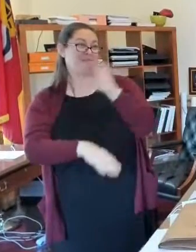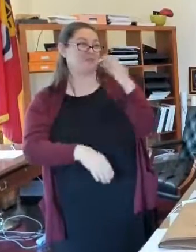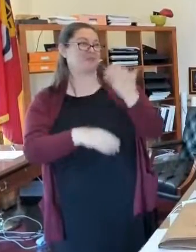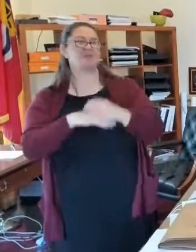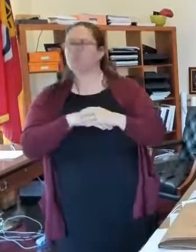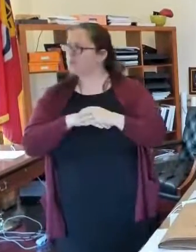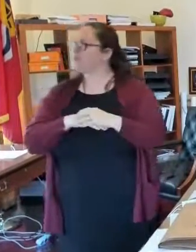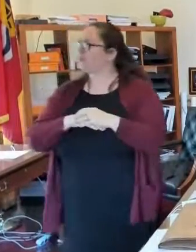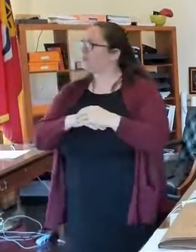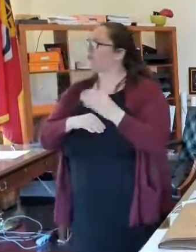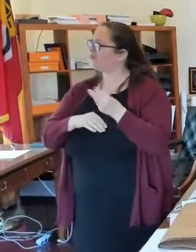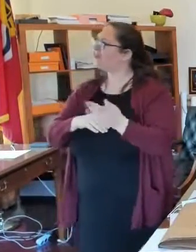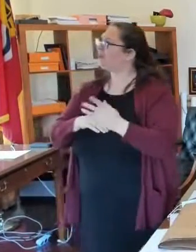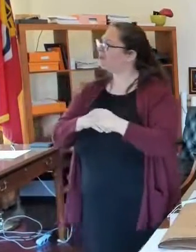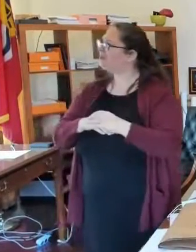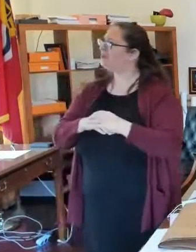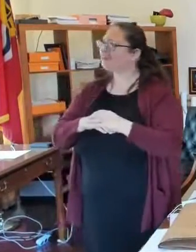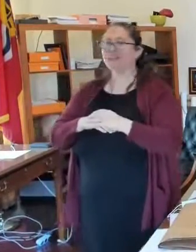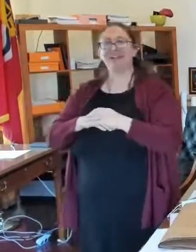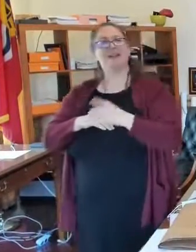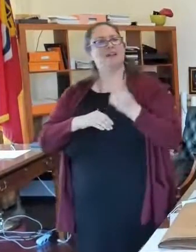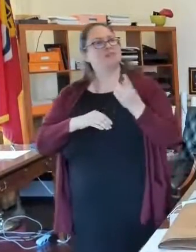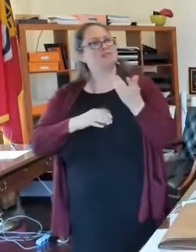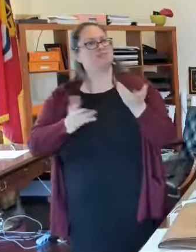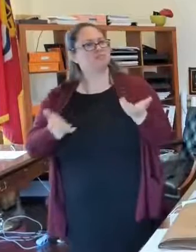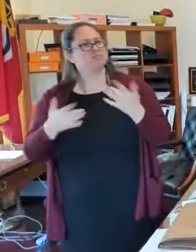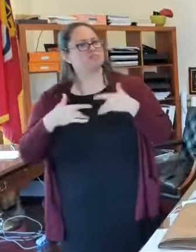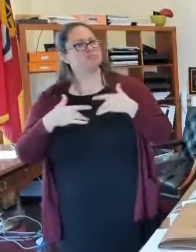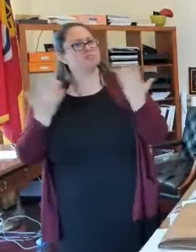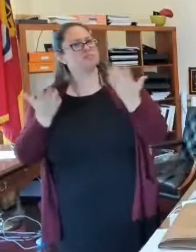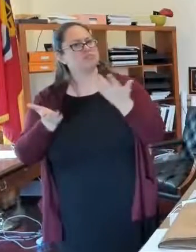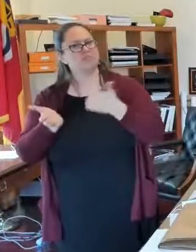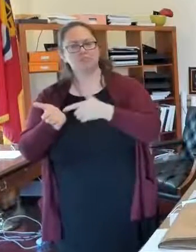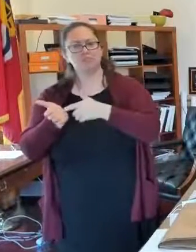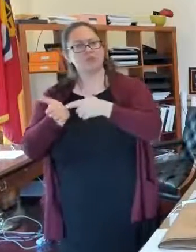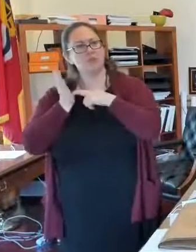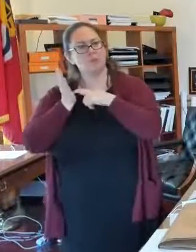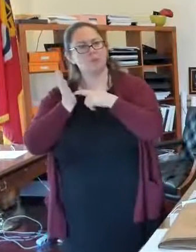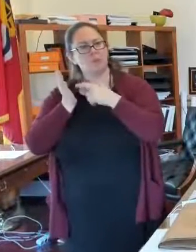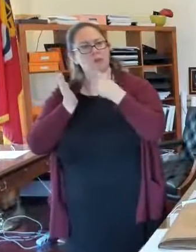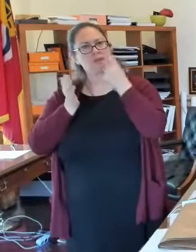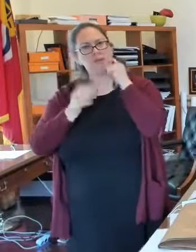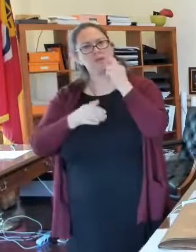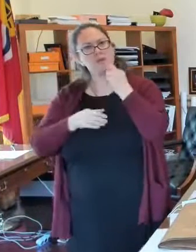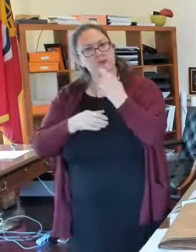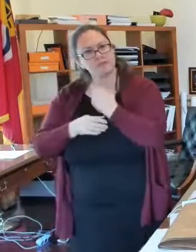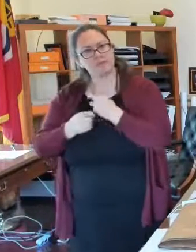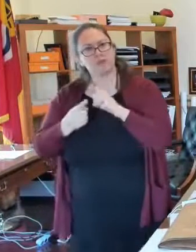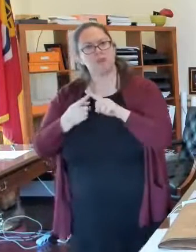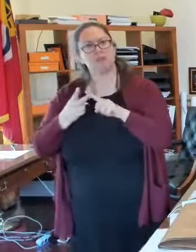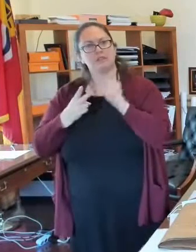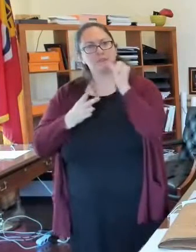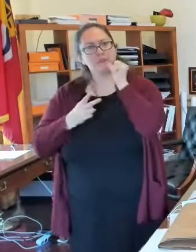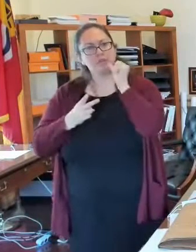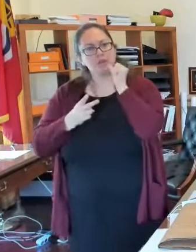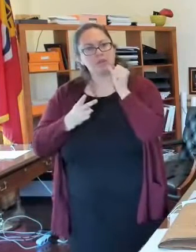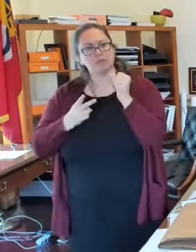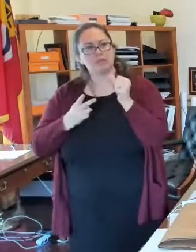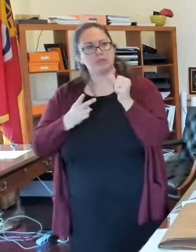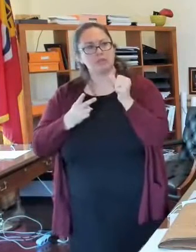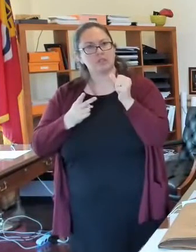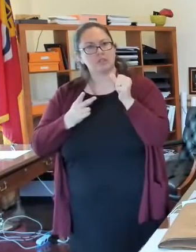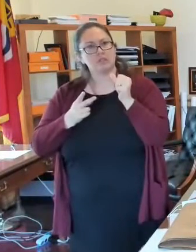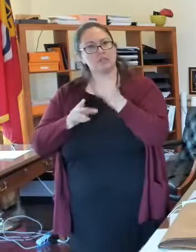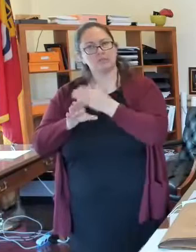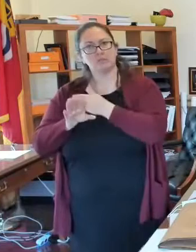Just a few. Can you speak to what is currently required of restaurants and bars as we head